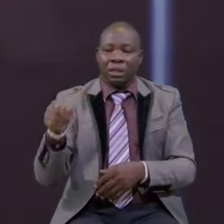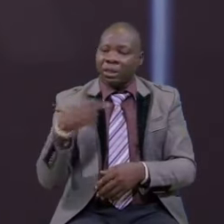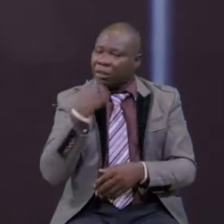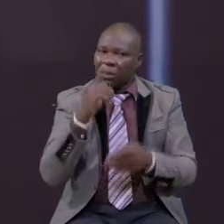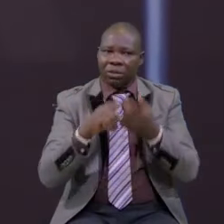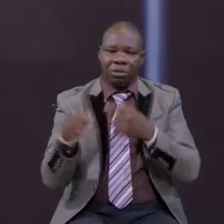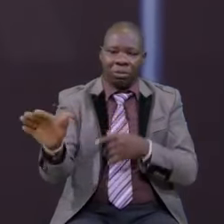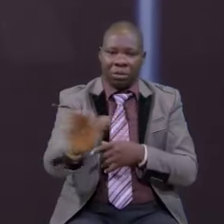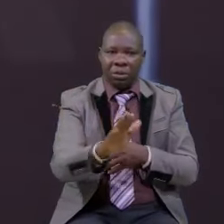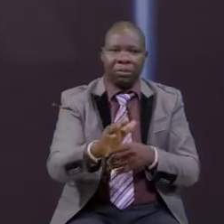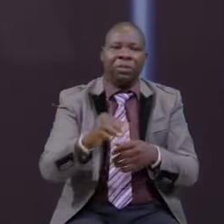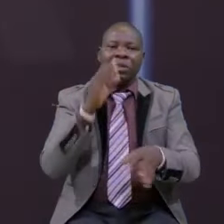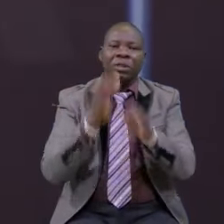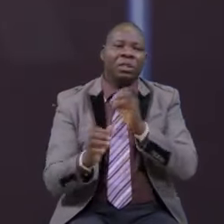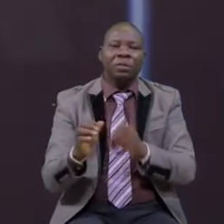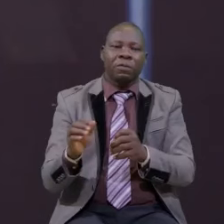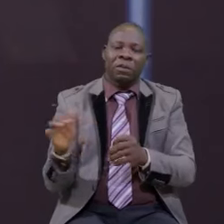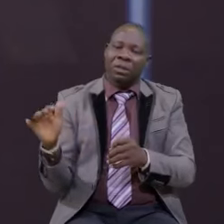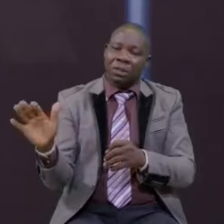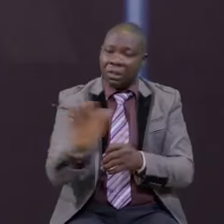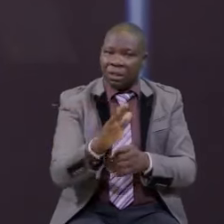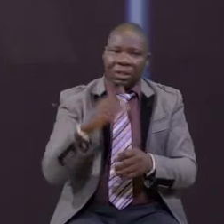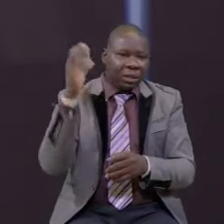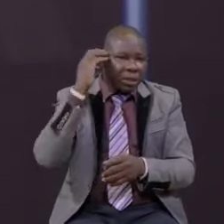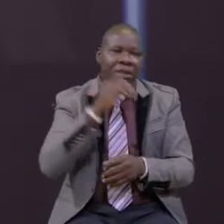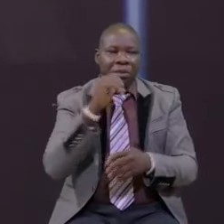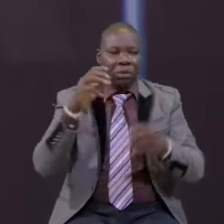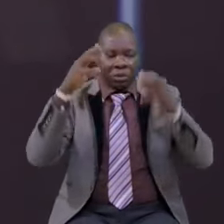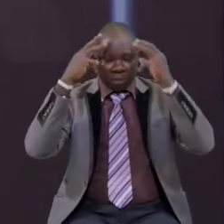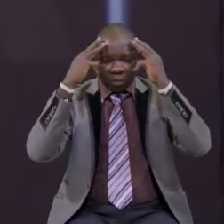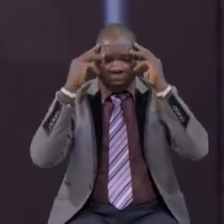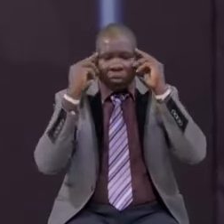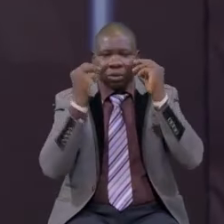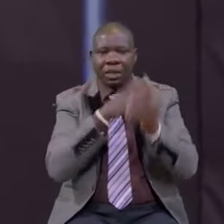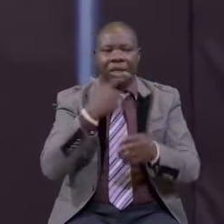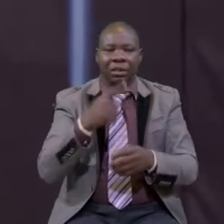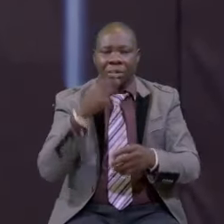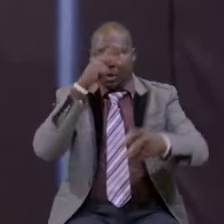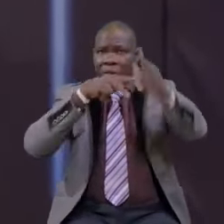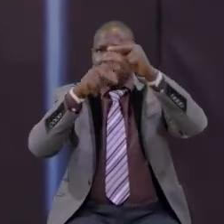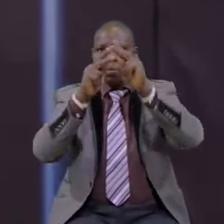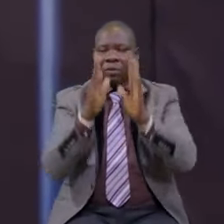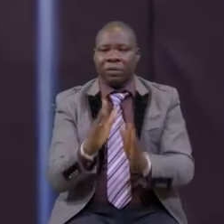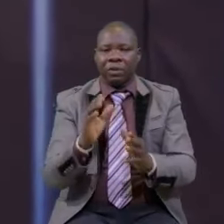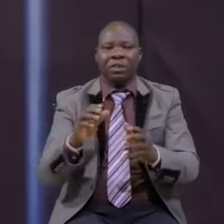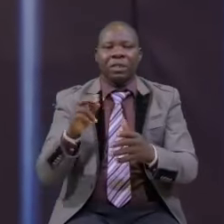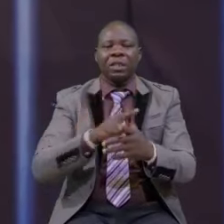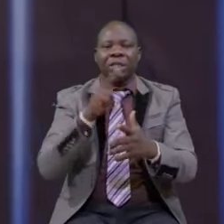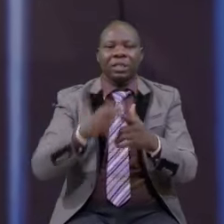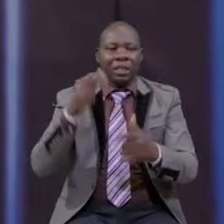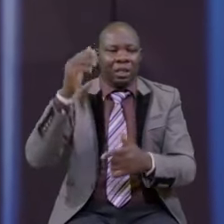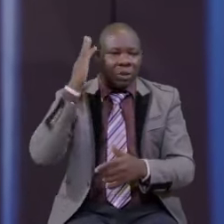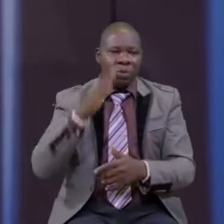him, if they hear not Moses and the prophets, neither will